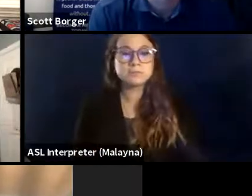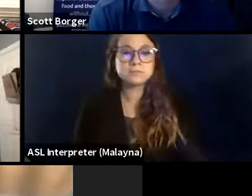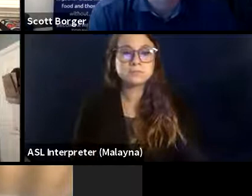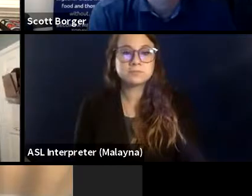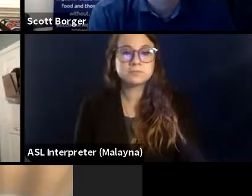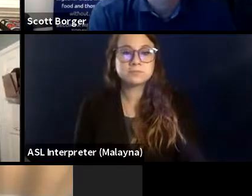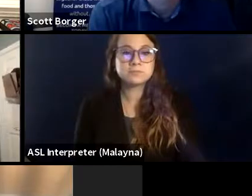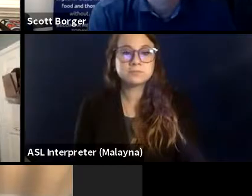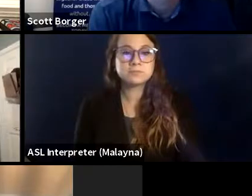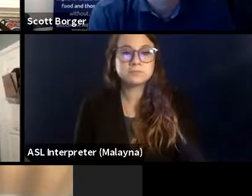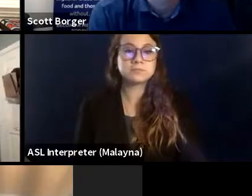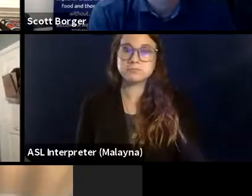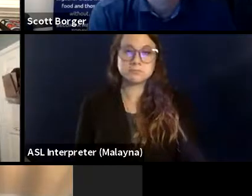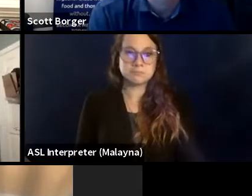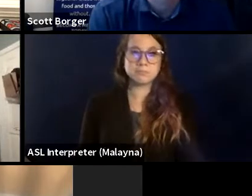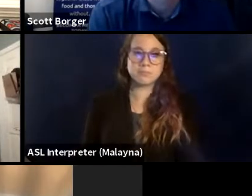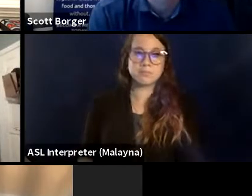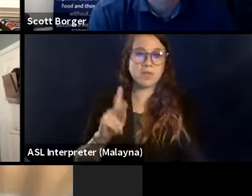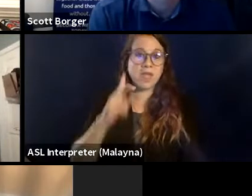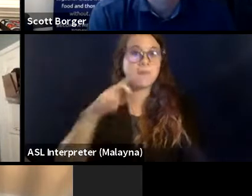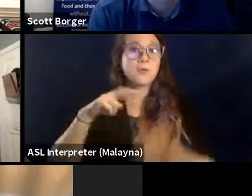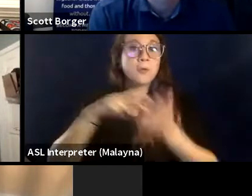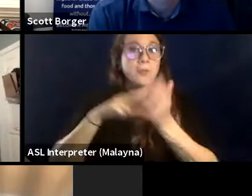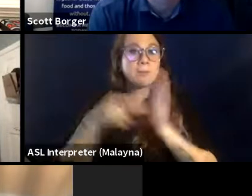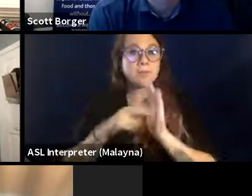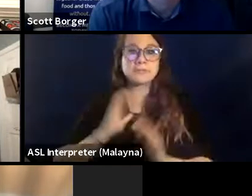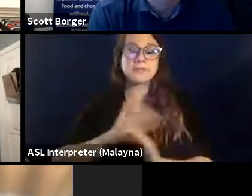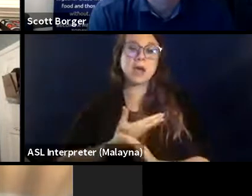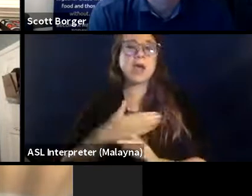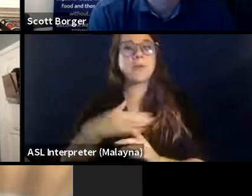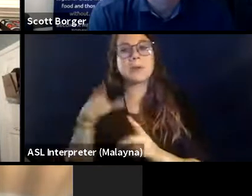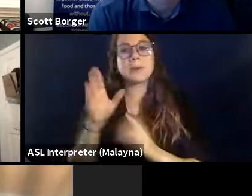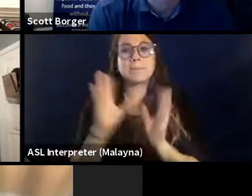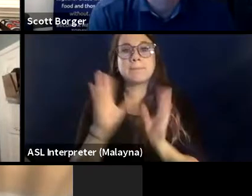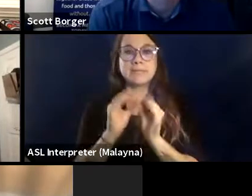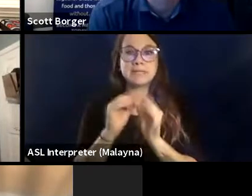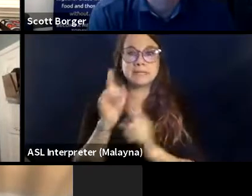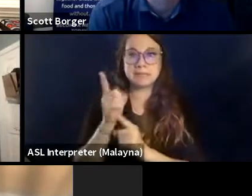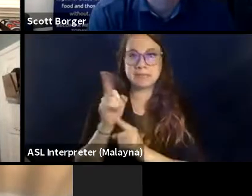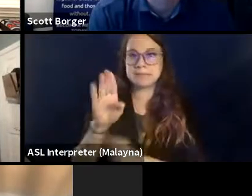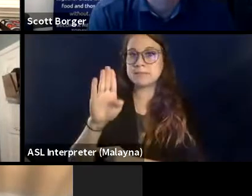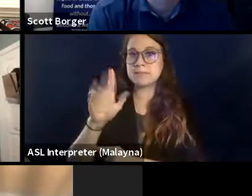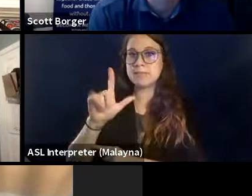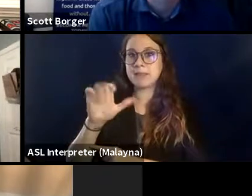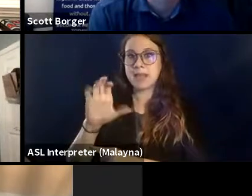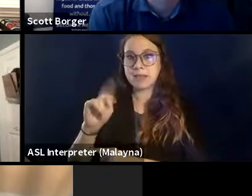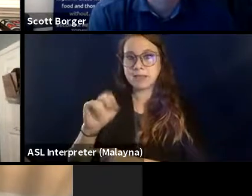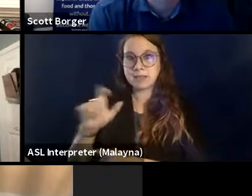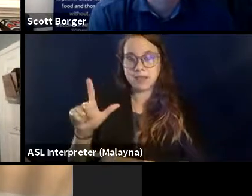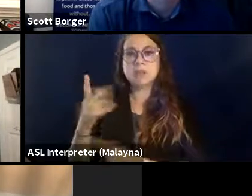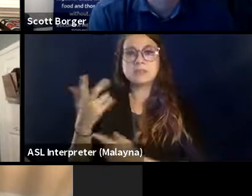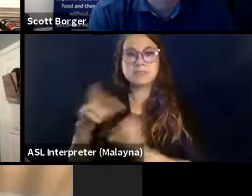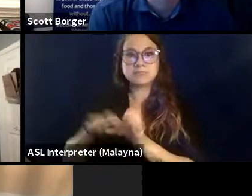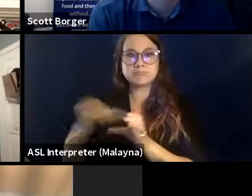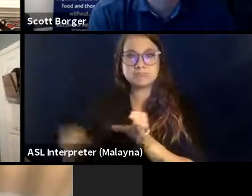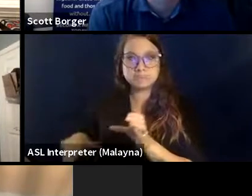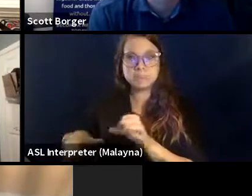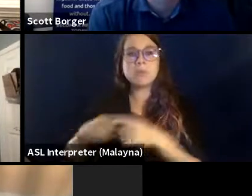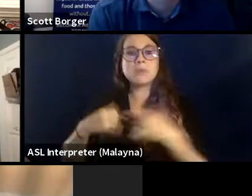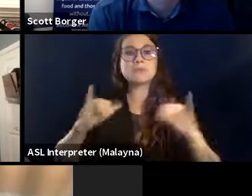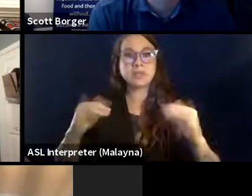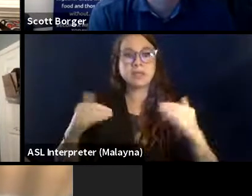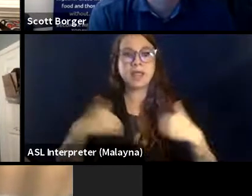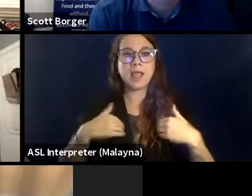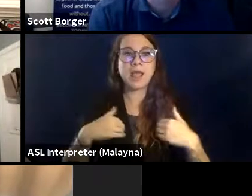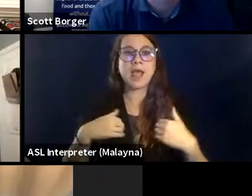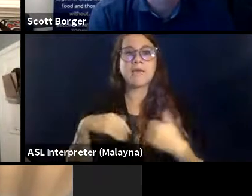Okay, just for the purposes of our meeting minutes, we did lose Commissioner Blacknell, but we do still have a quorum.